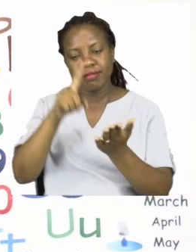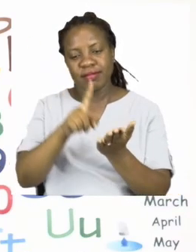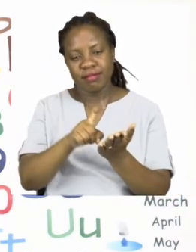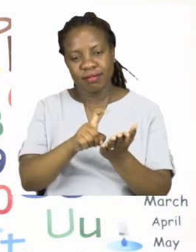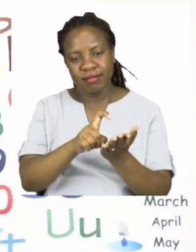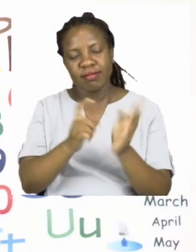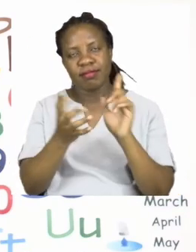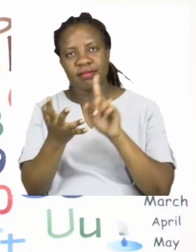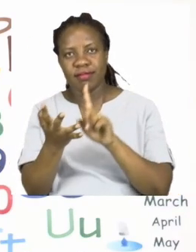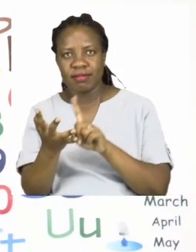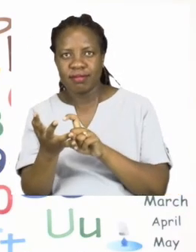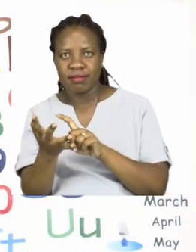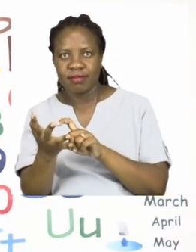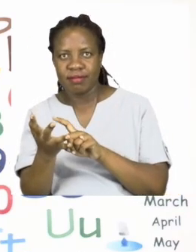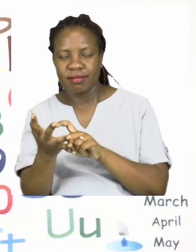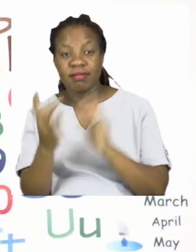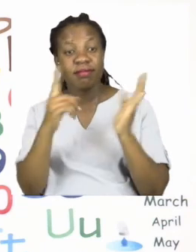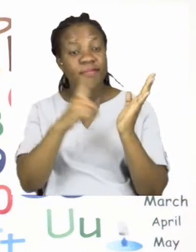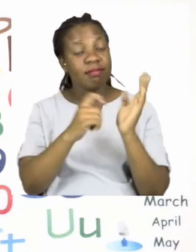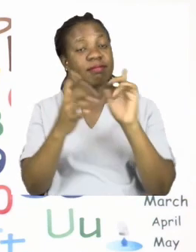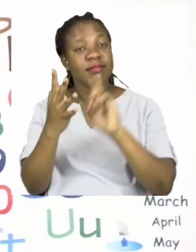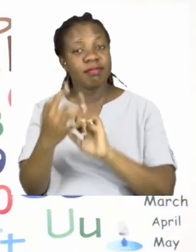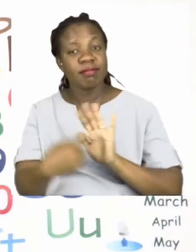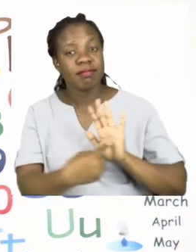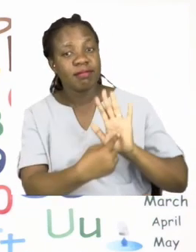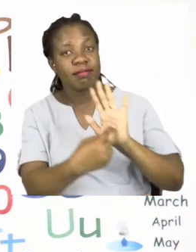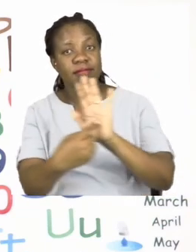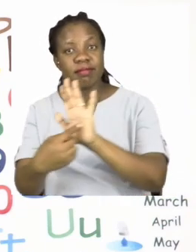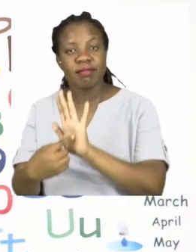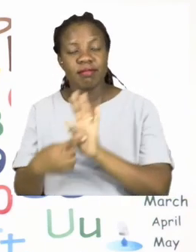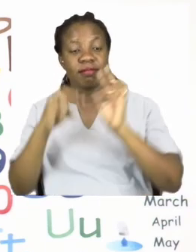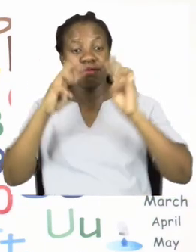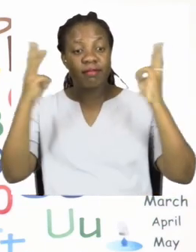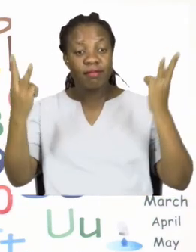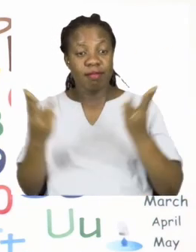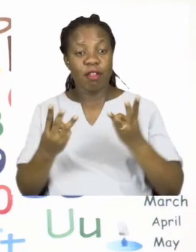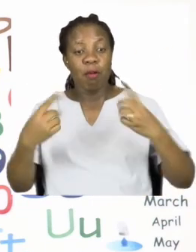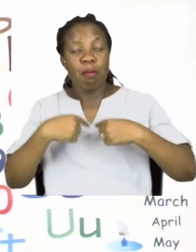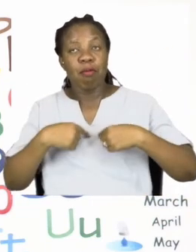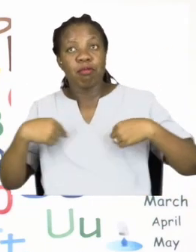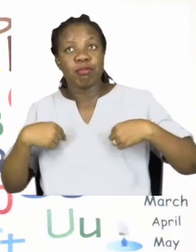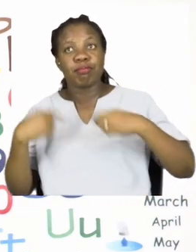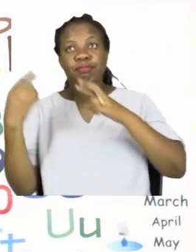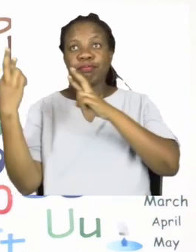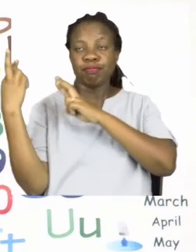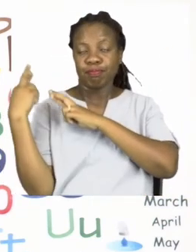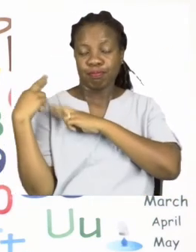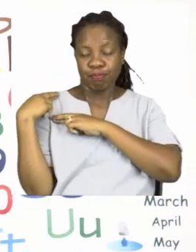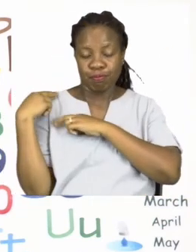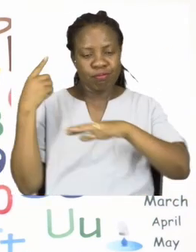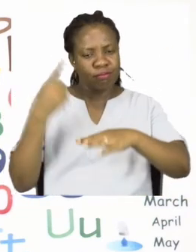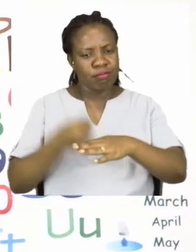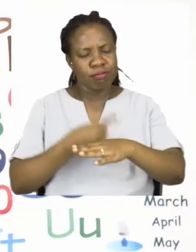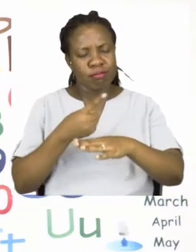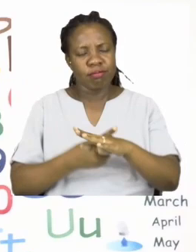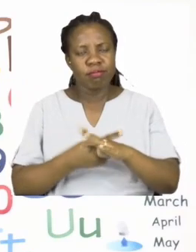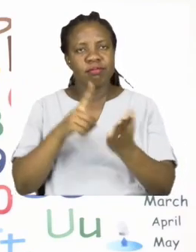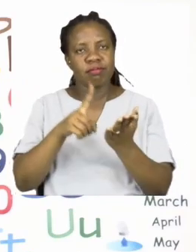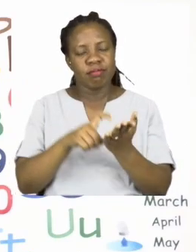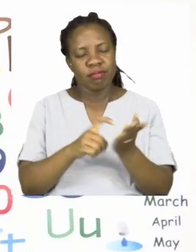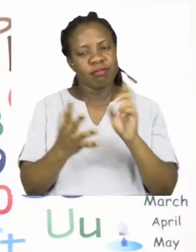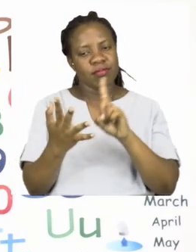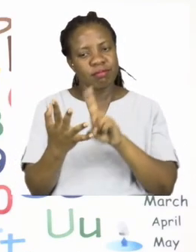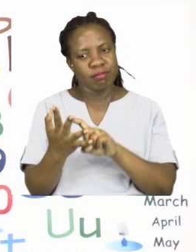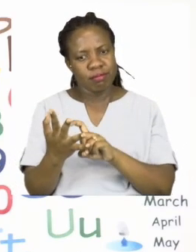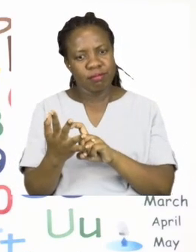we sanitize, we're trying to show the world how responsible we are. So let's sanitize as regularly as possible. Make sure your